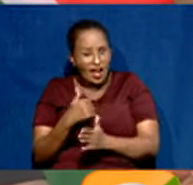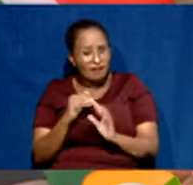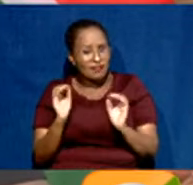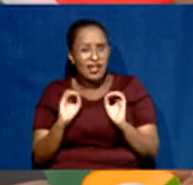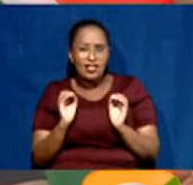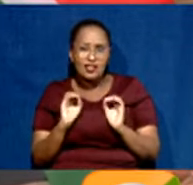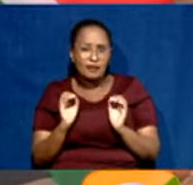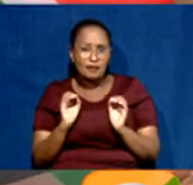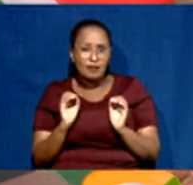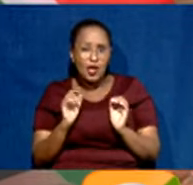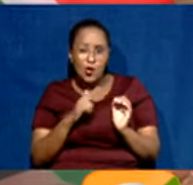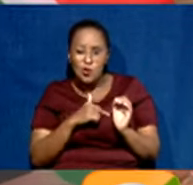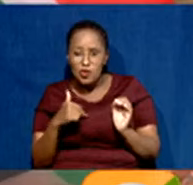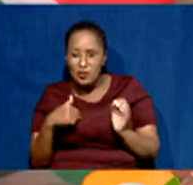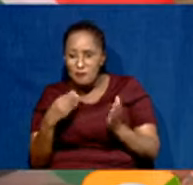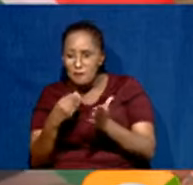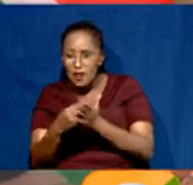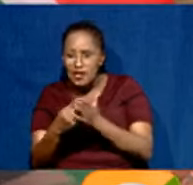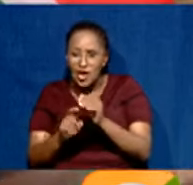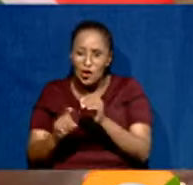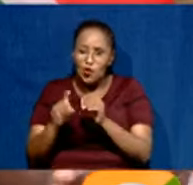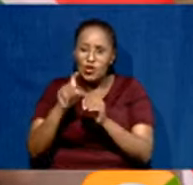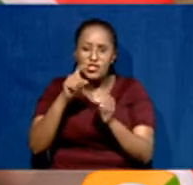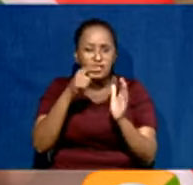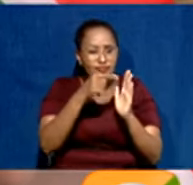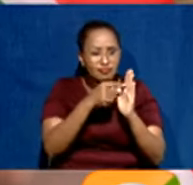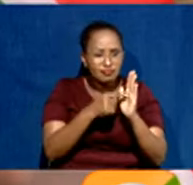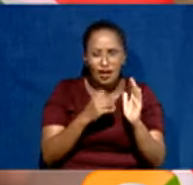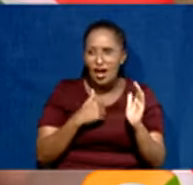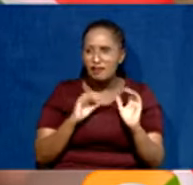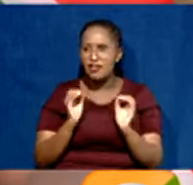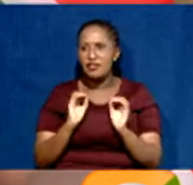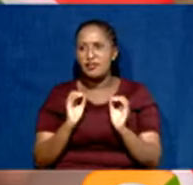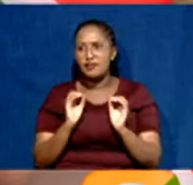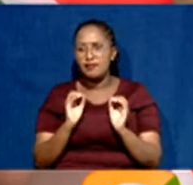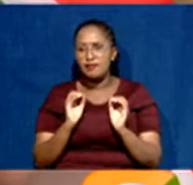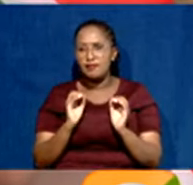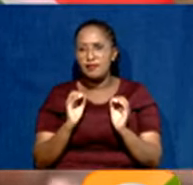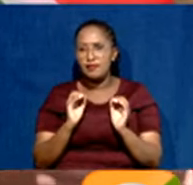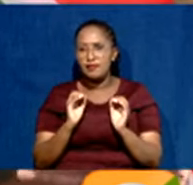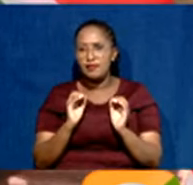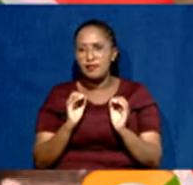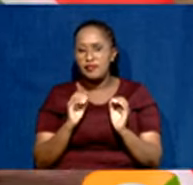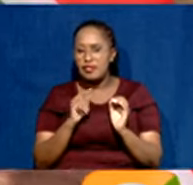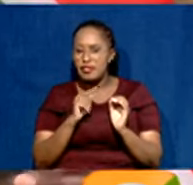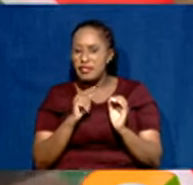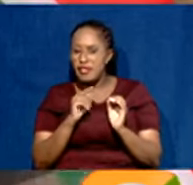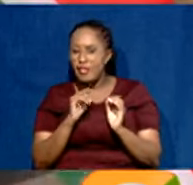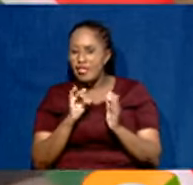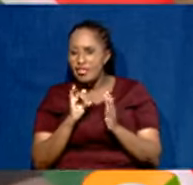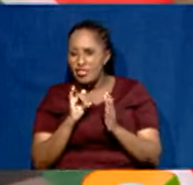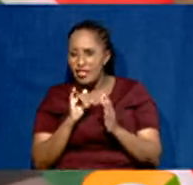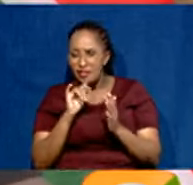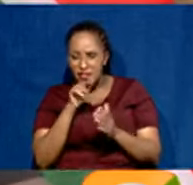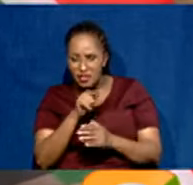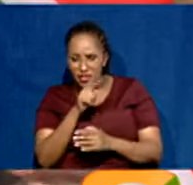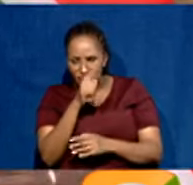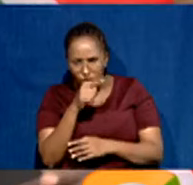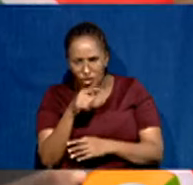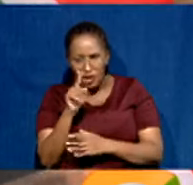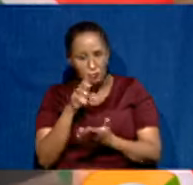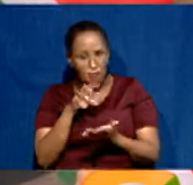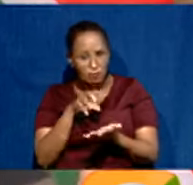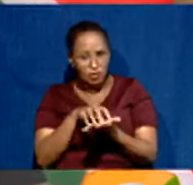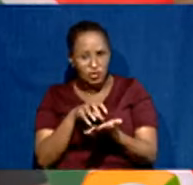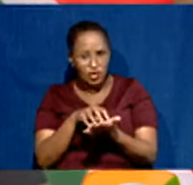about. We don't have money to increase this and to increase this and to increase this. That is the correct position. We